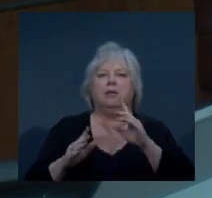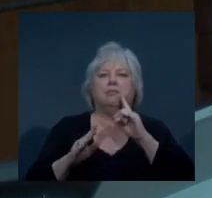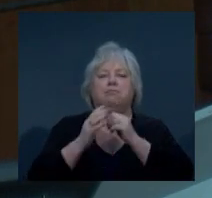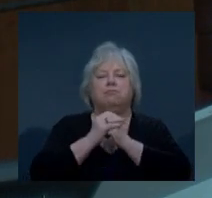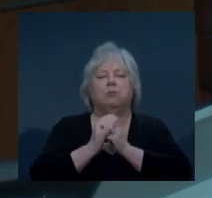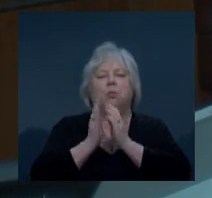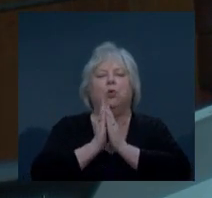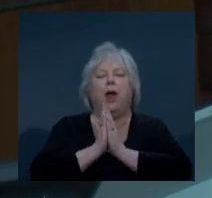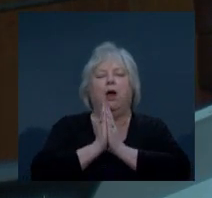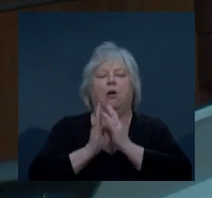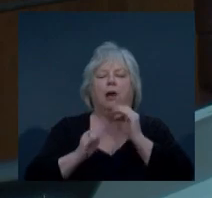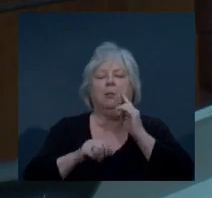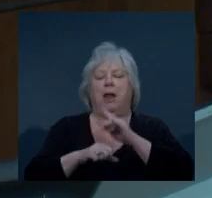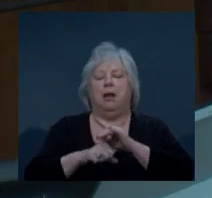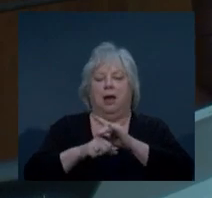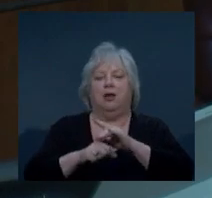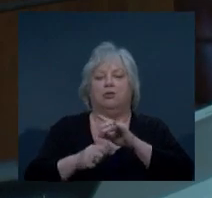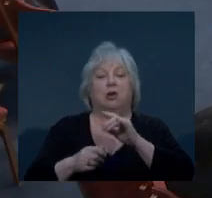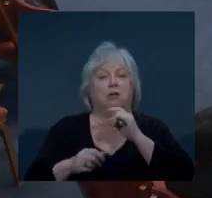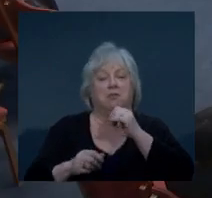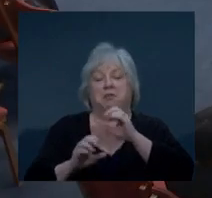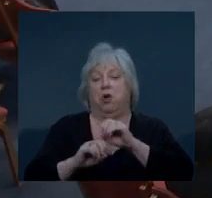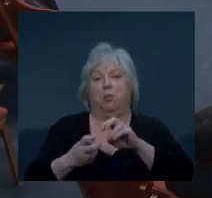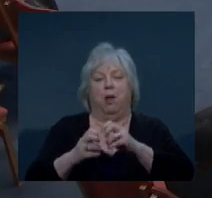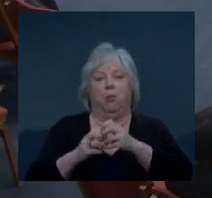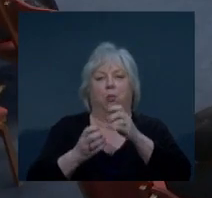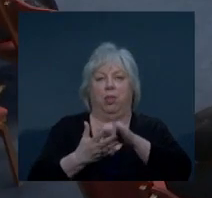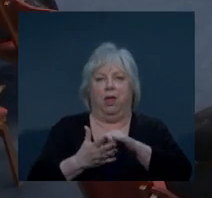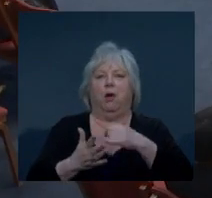that. Yes, ma'am. Because that's what we need. Yes, ma'am. Director Peck?